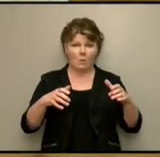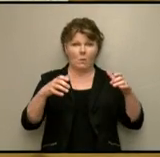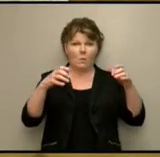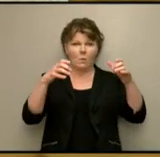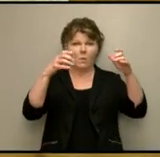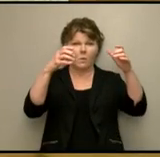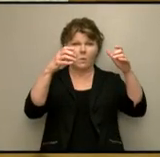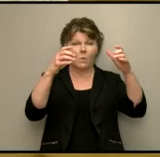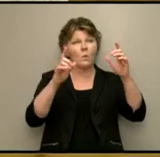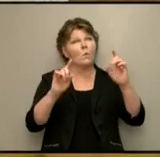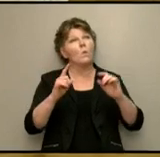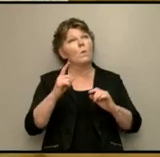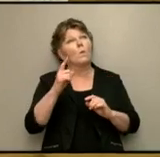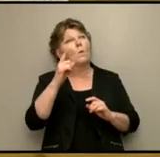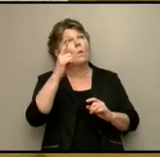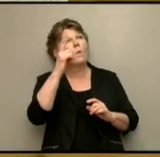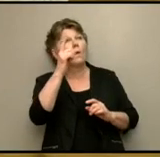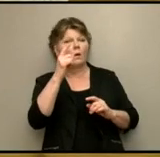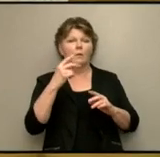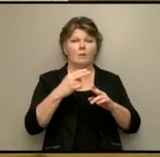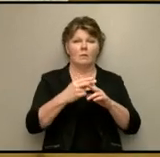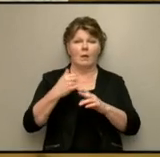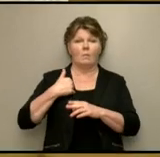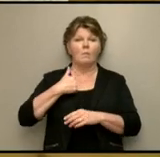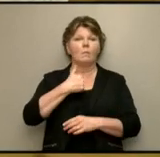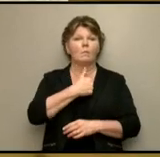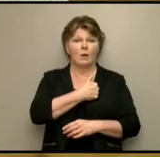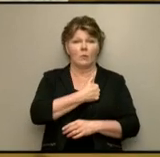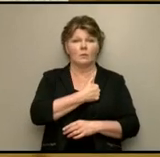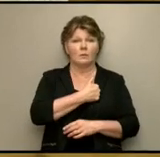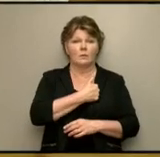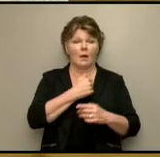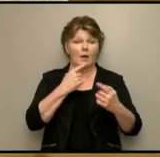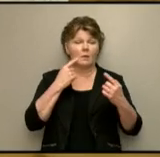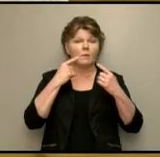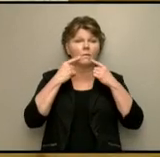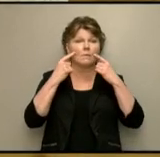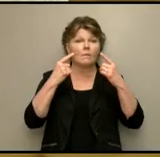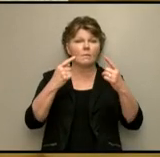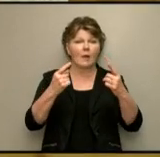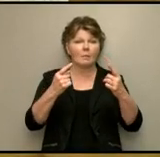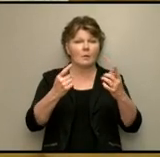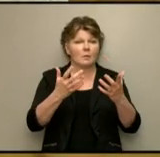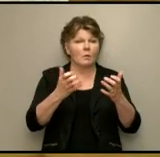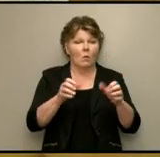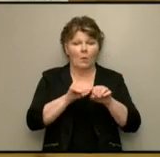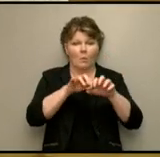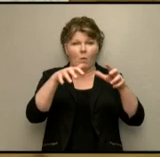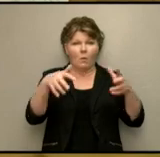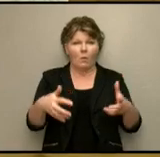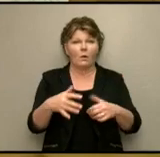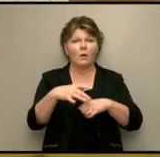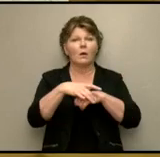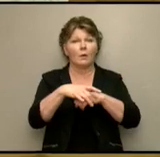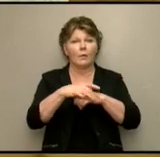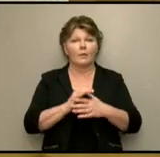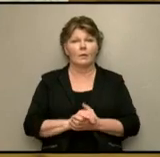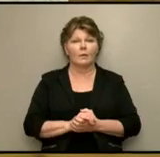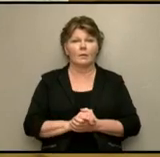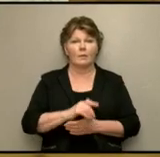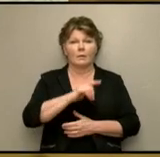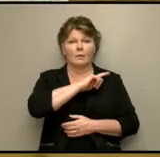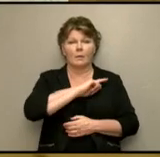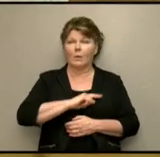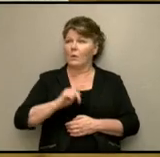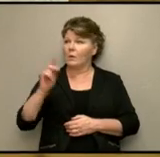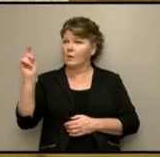in the heavens, and let us make a name for ourselves, lest we be dispersed over the face of the whole earth." And the Lord came